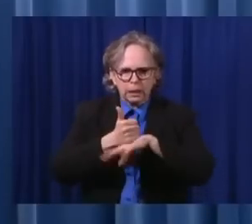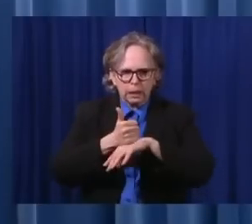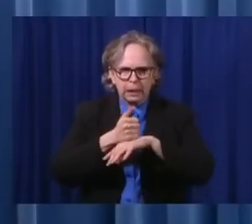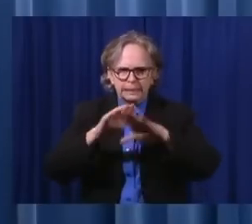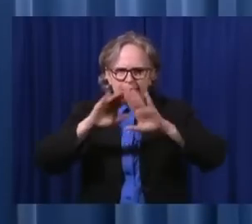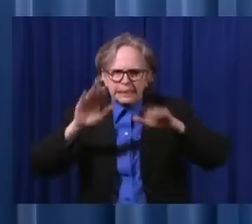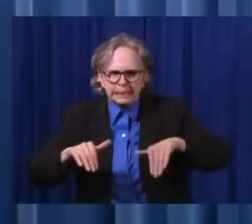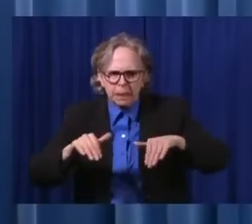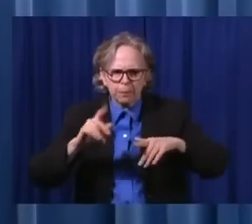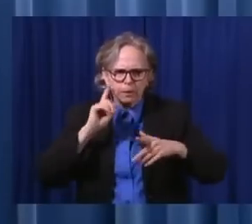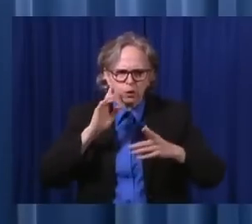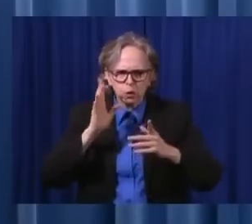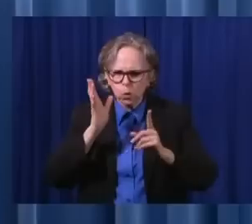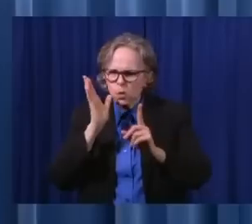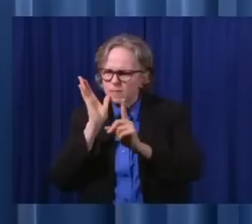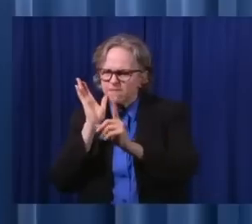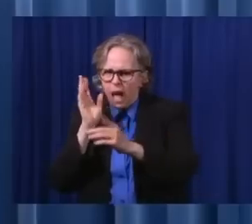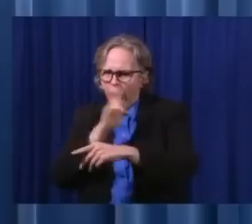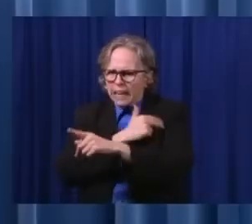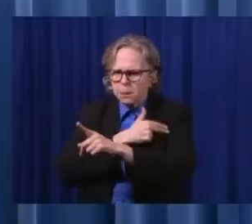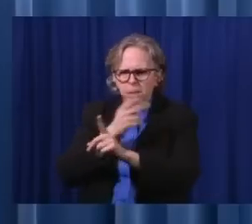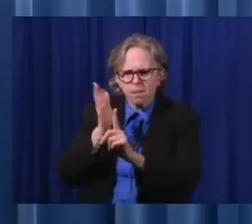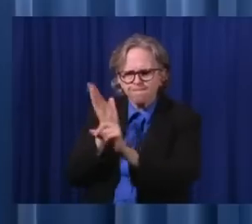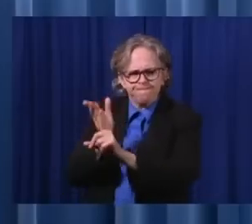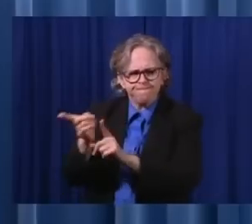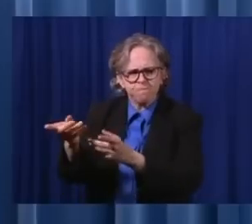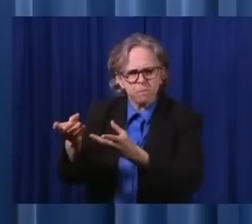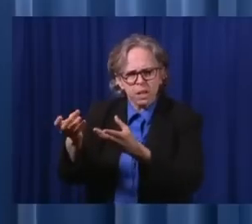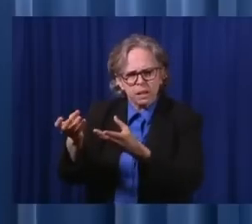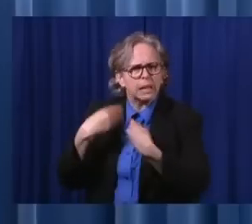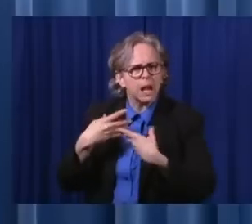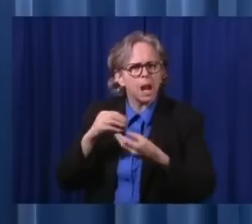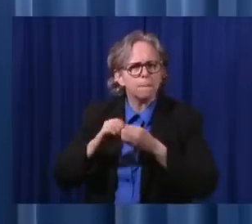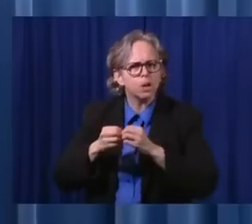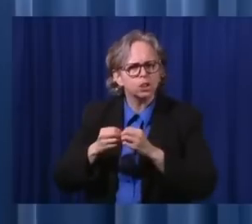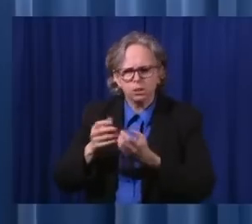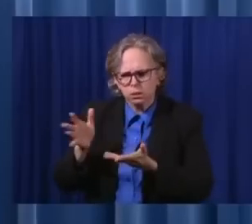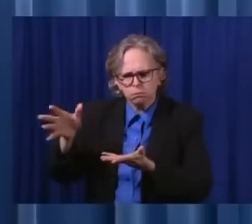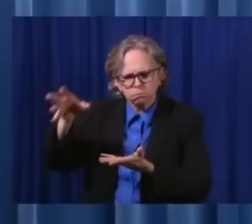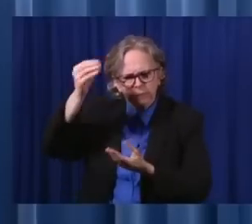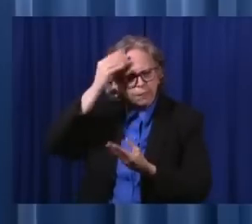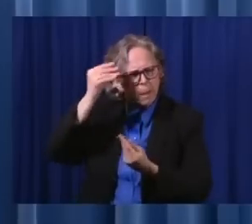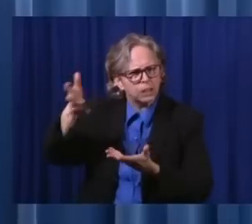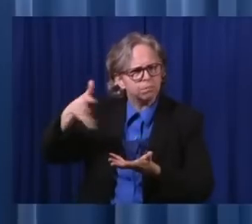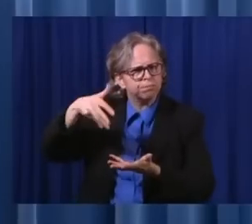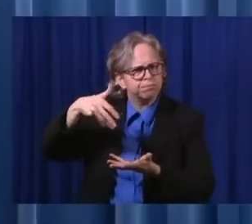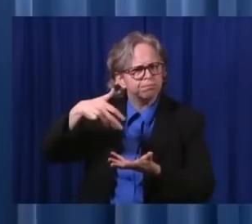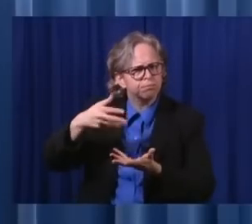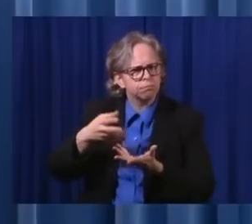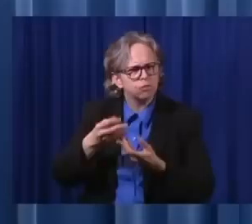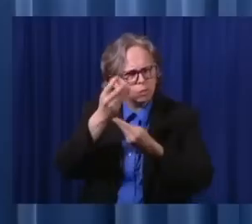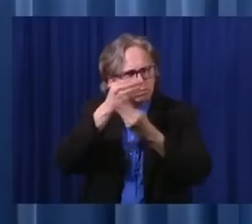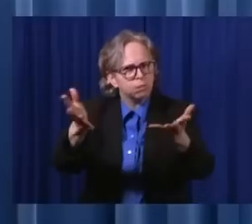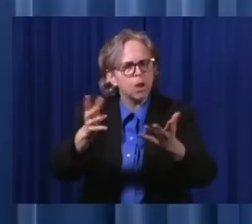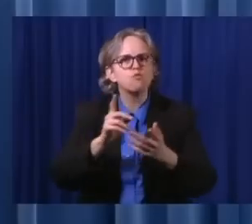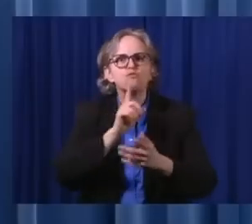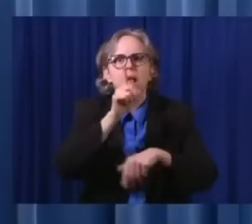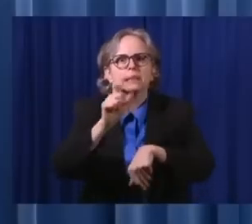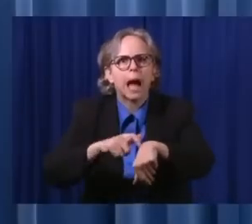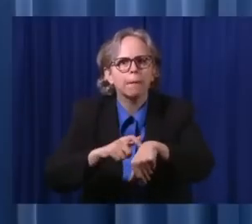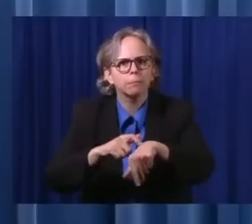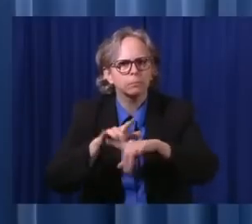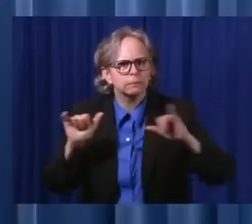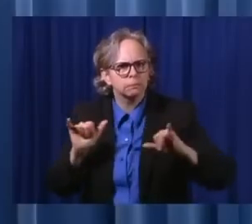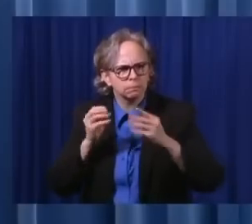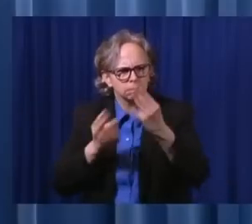data, plugging them into our system, and being able to report this data in real time. But if there are other ways and other things